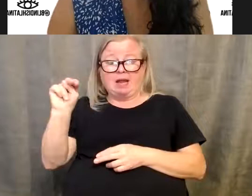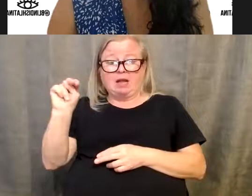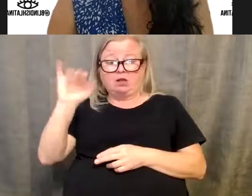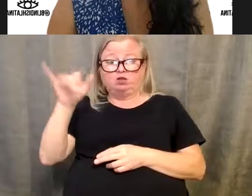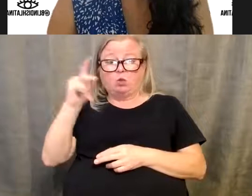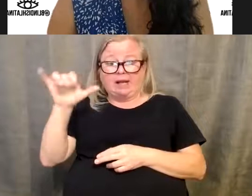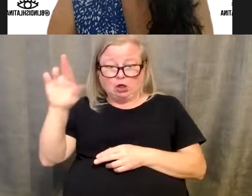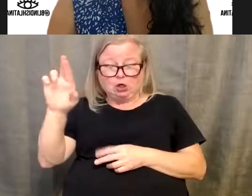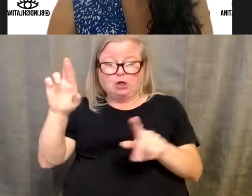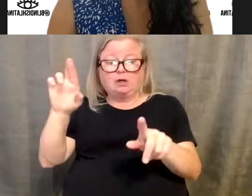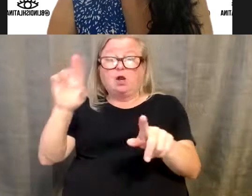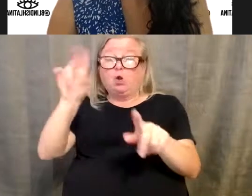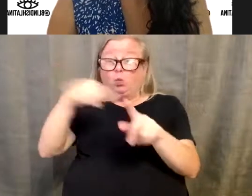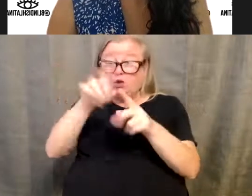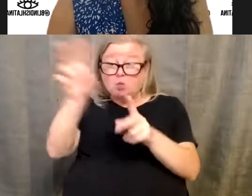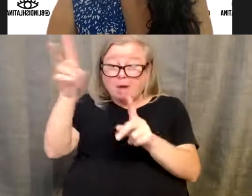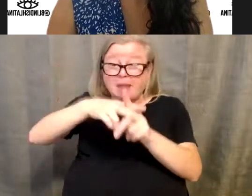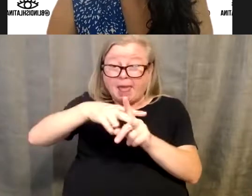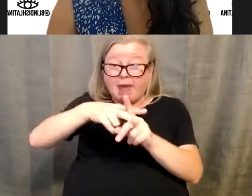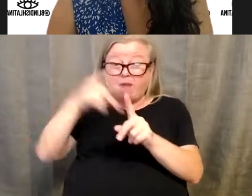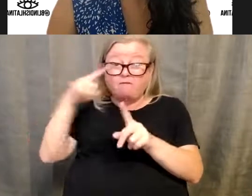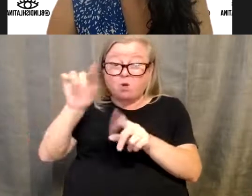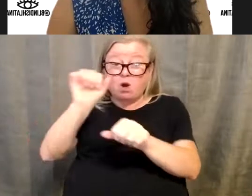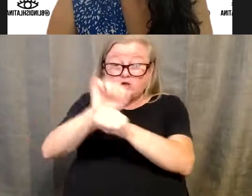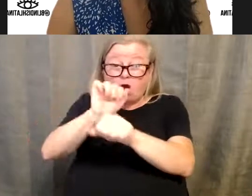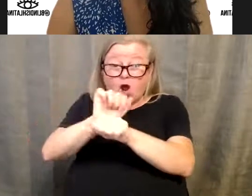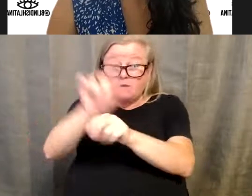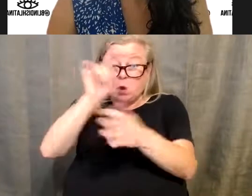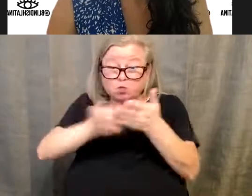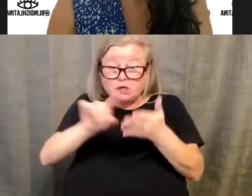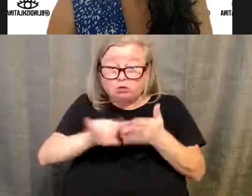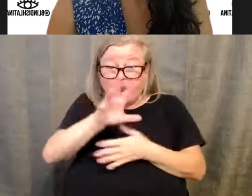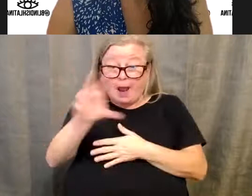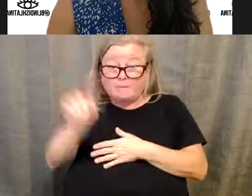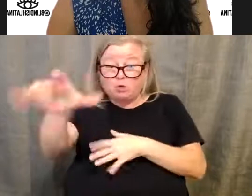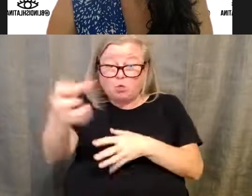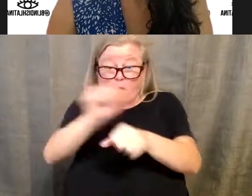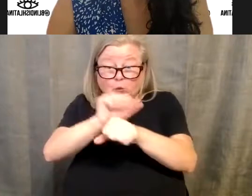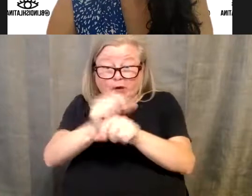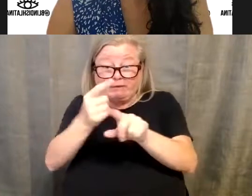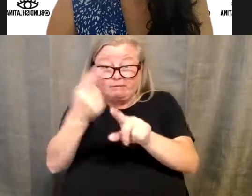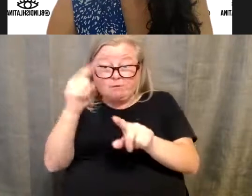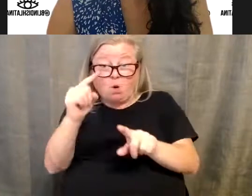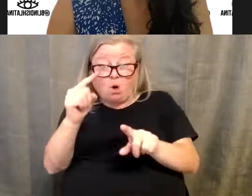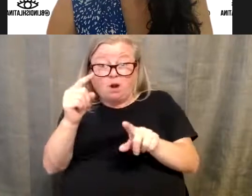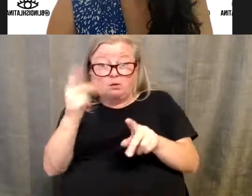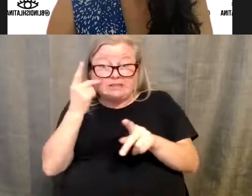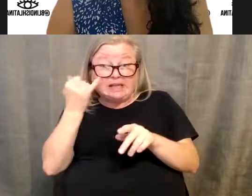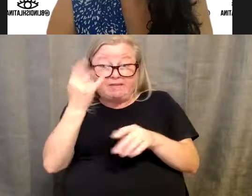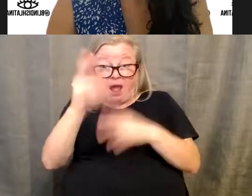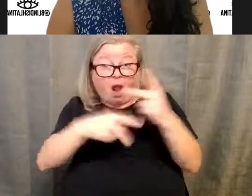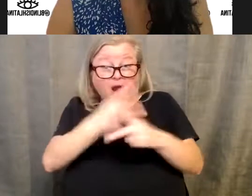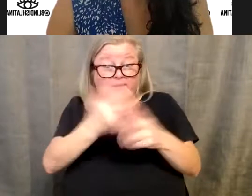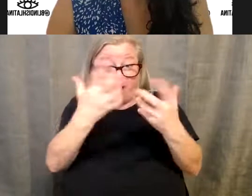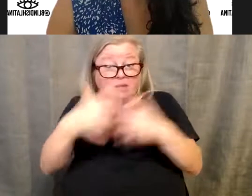When you're applying for jobs, do you research the companies that you want to work for? to see if they have the type of accommodations?